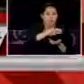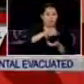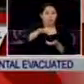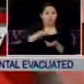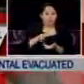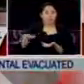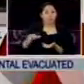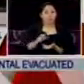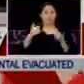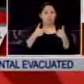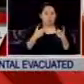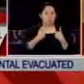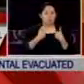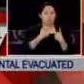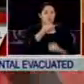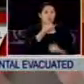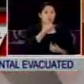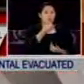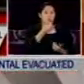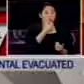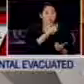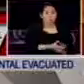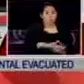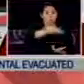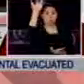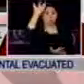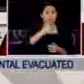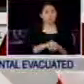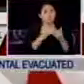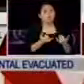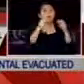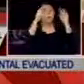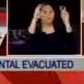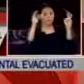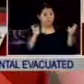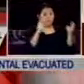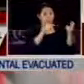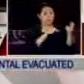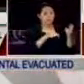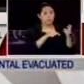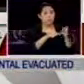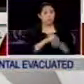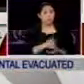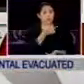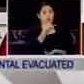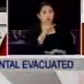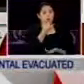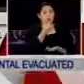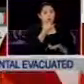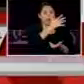amassing of ill-gotten wealth, Your Honor. So the issue of ill-gotten wealth was principally